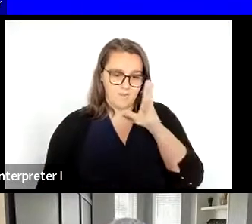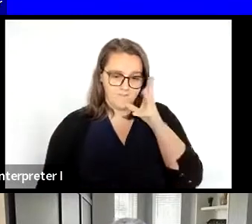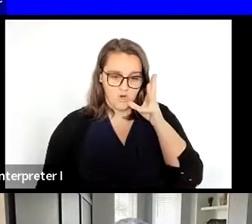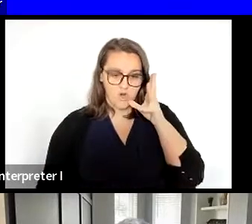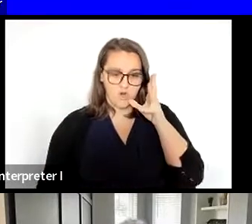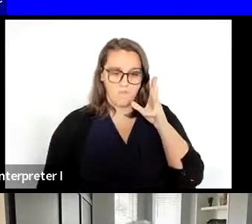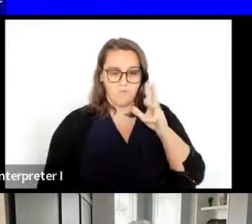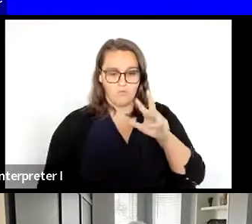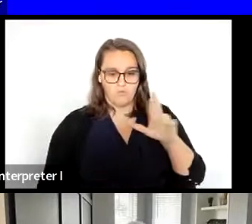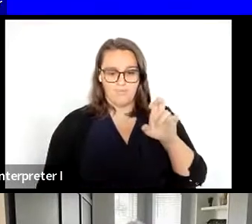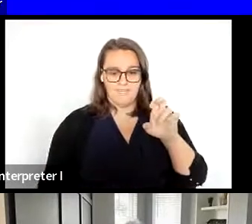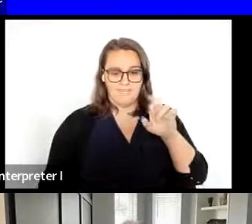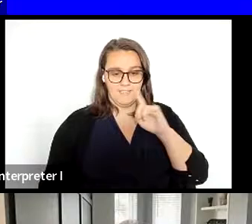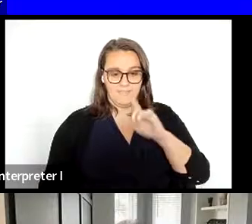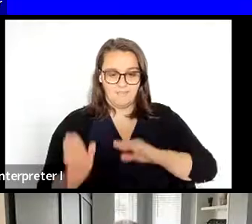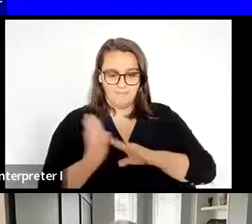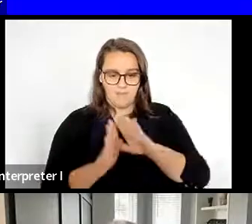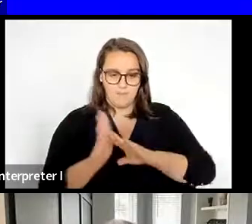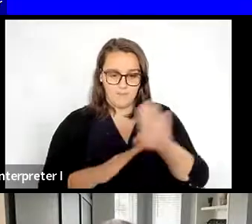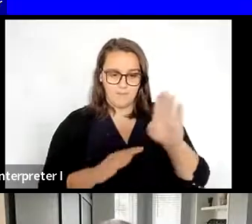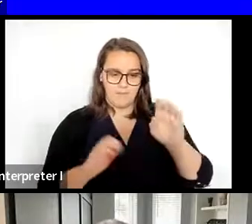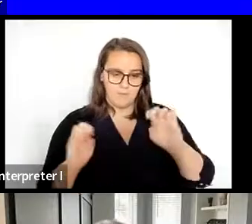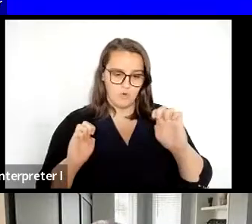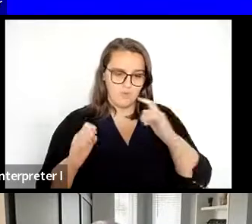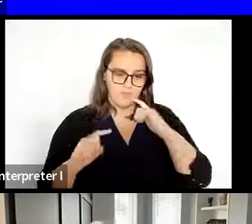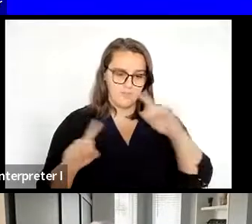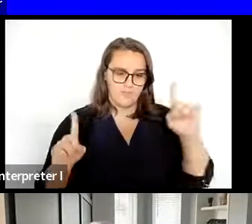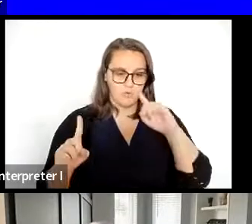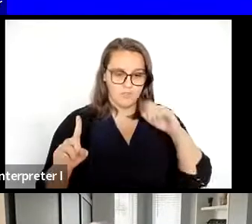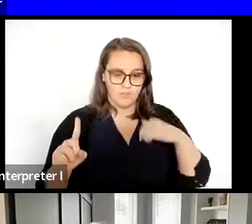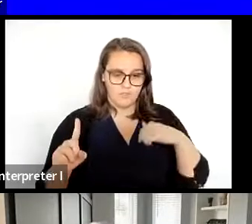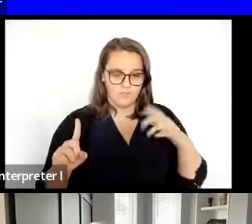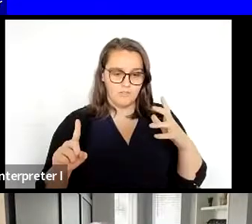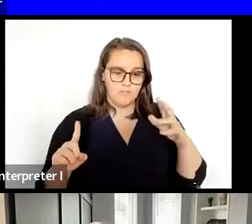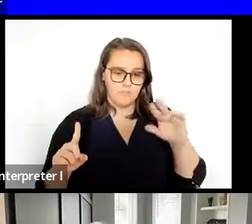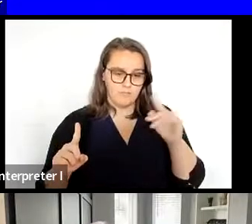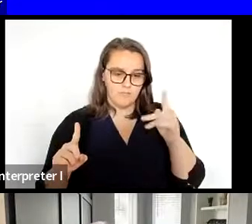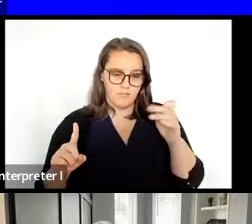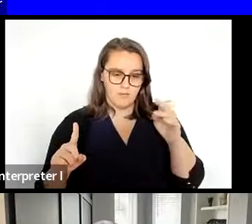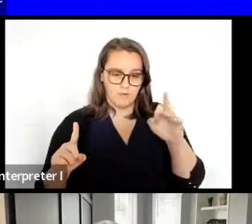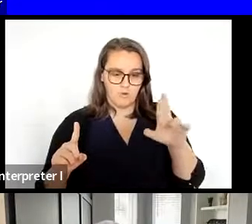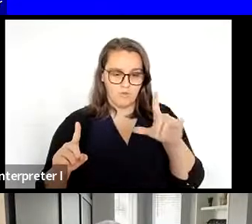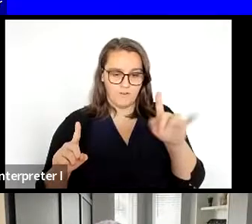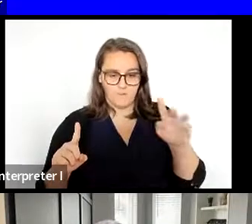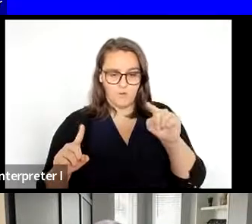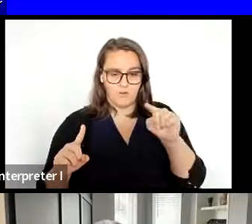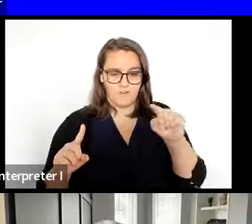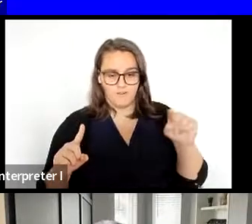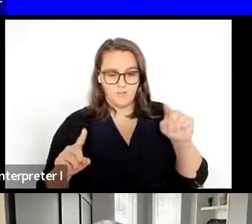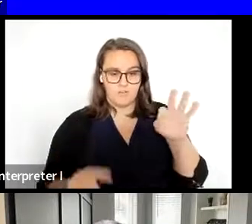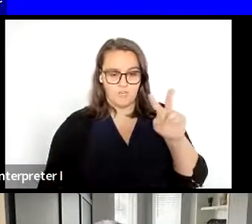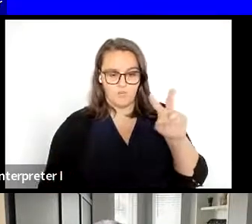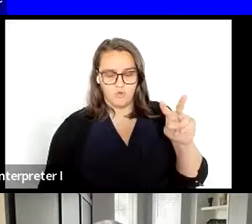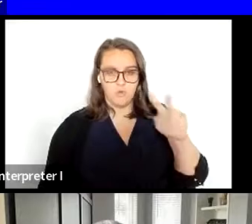Resolution of 2022, PR 24-922. The purpose of the street and alley closures